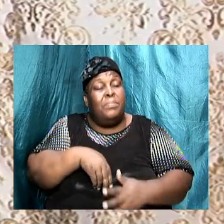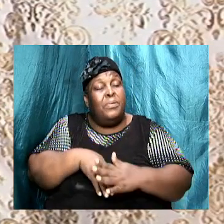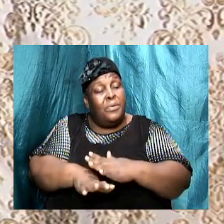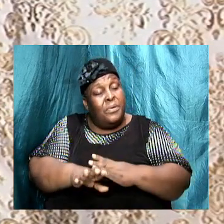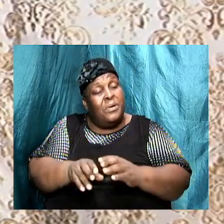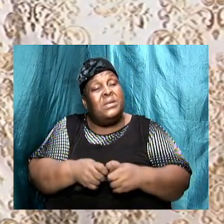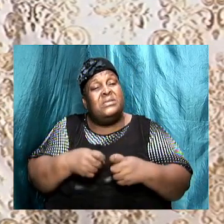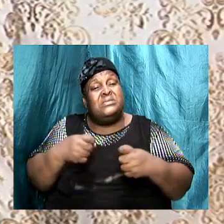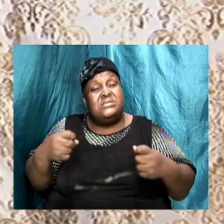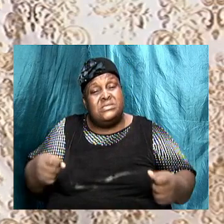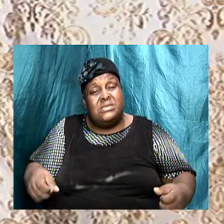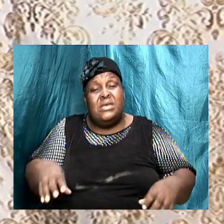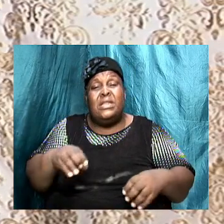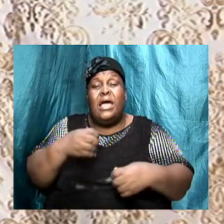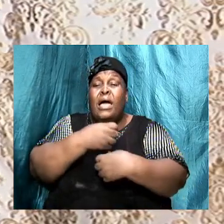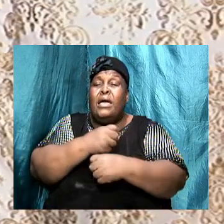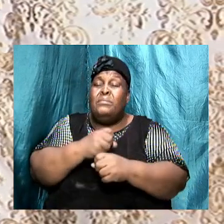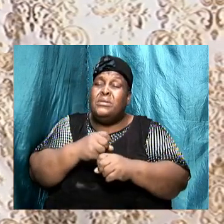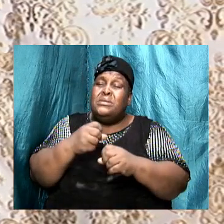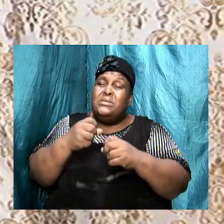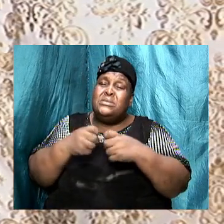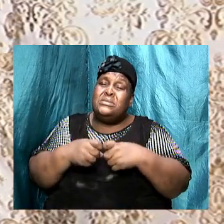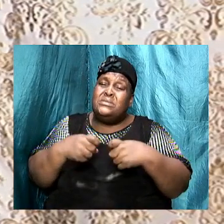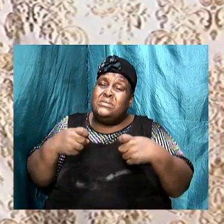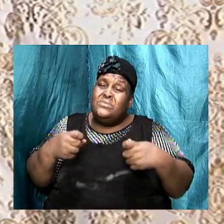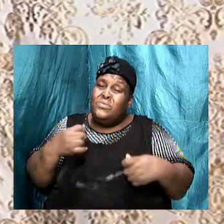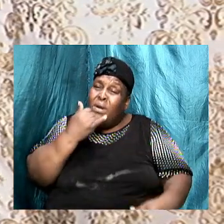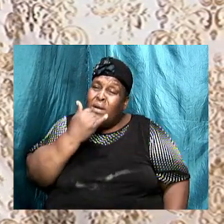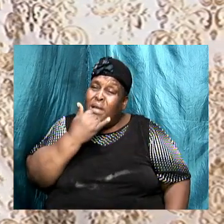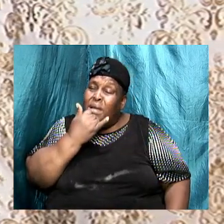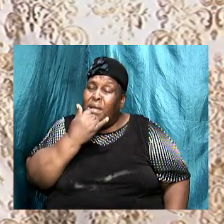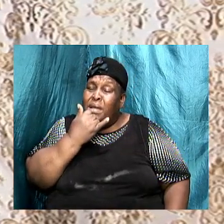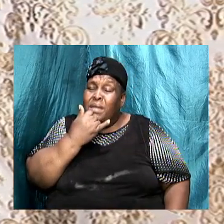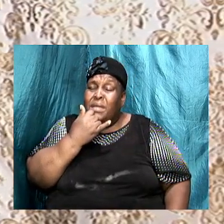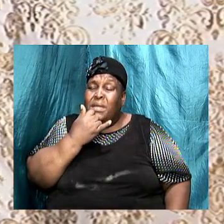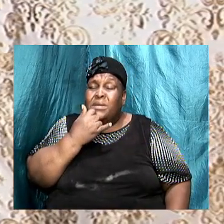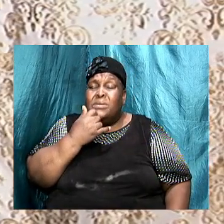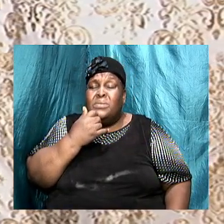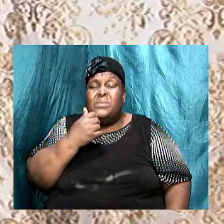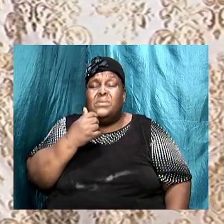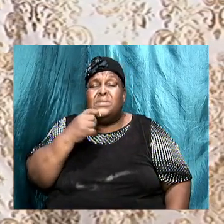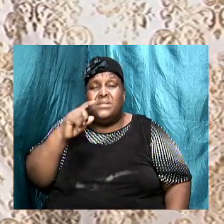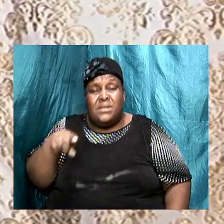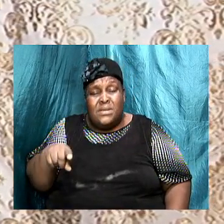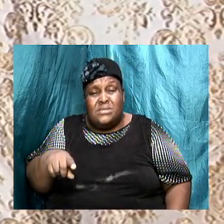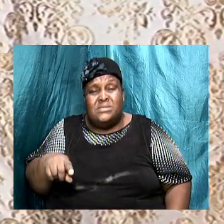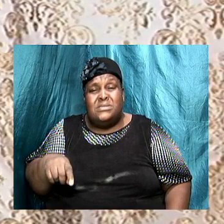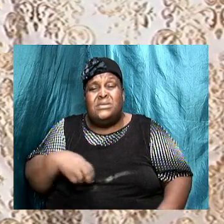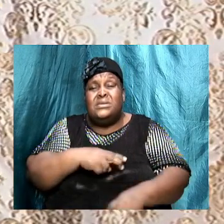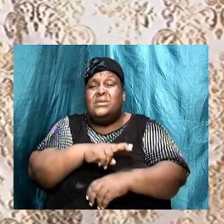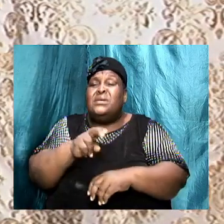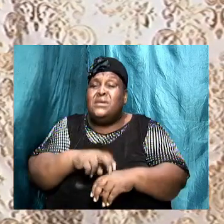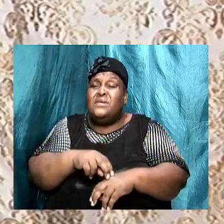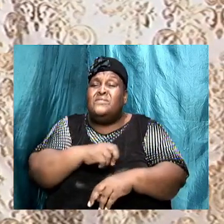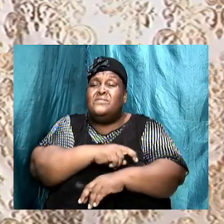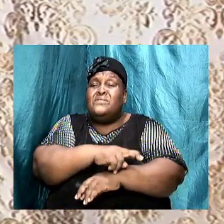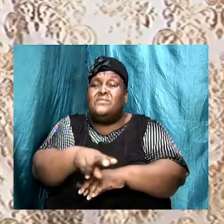iniquity. This old Adamic nature we have adapted that from our four parents.